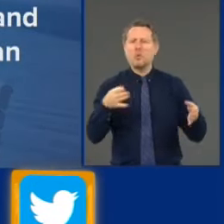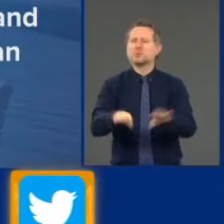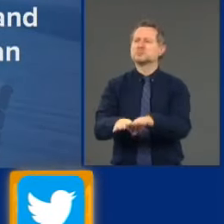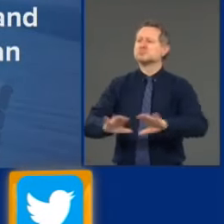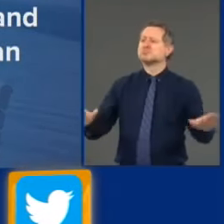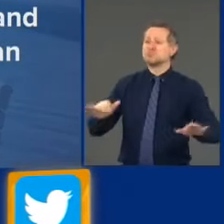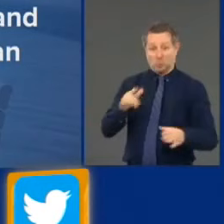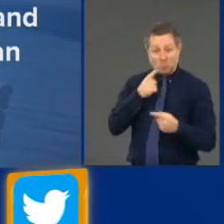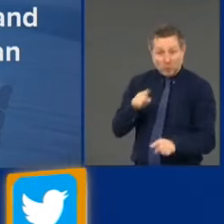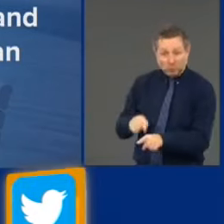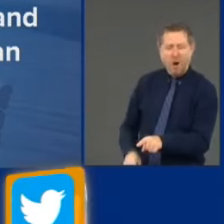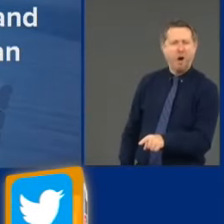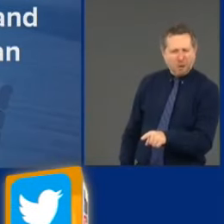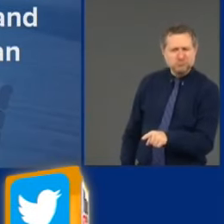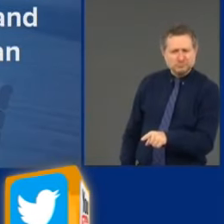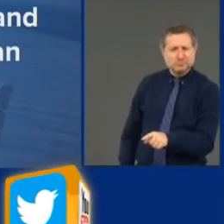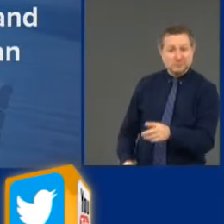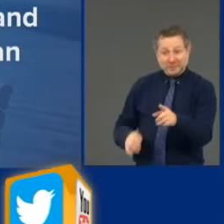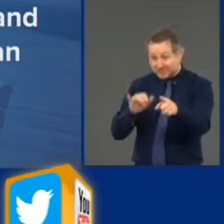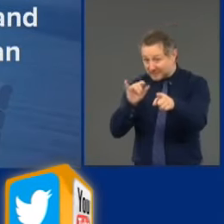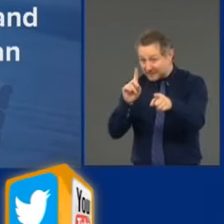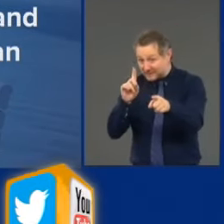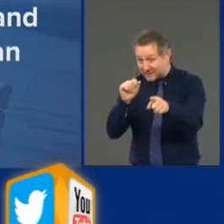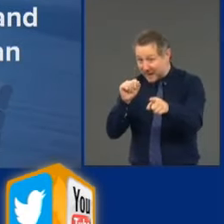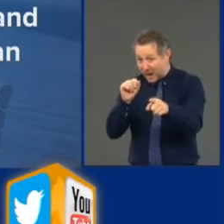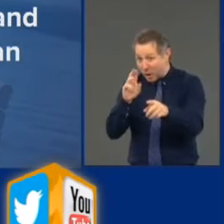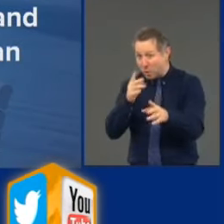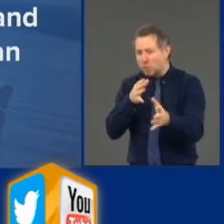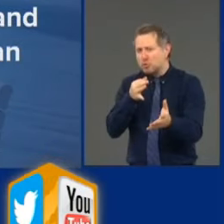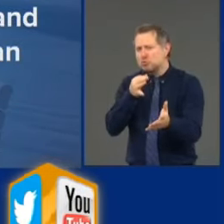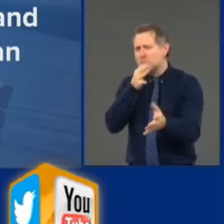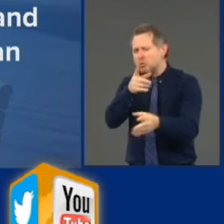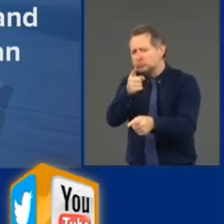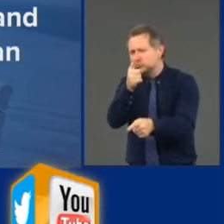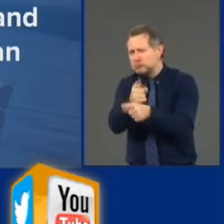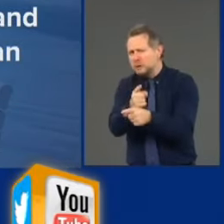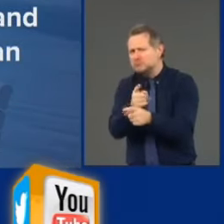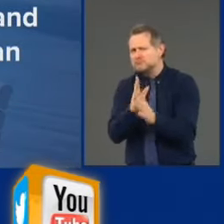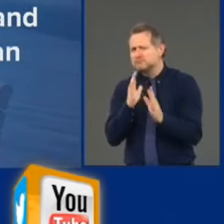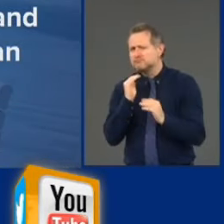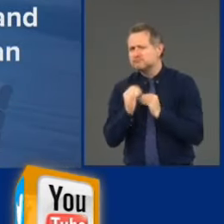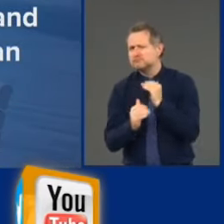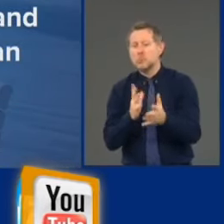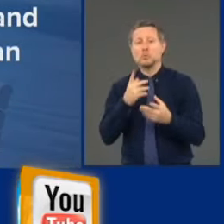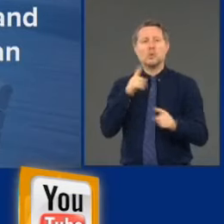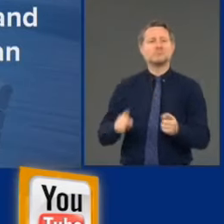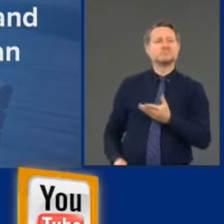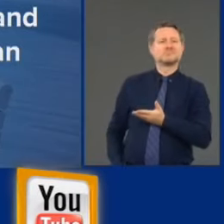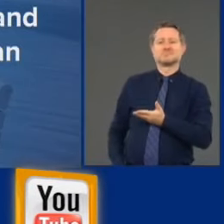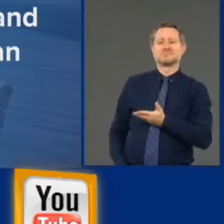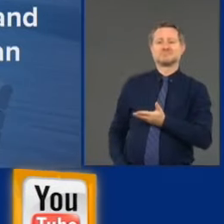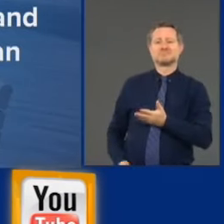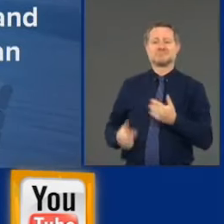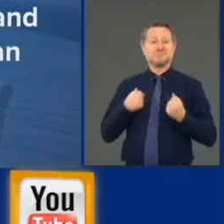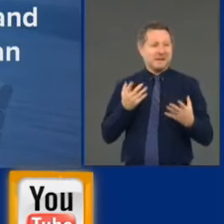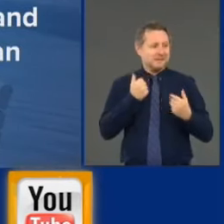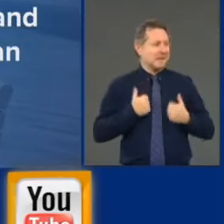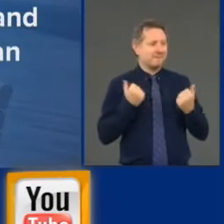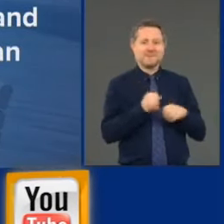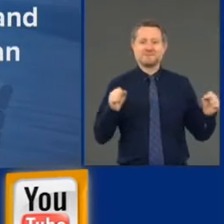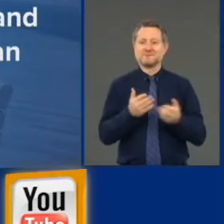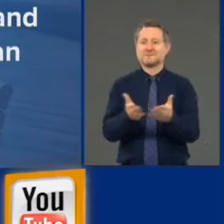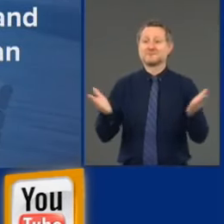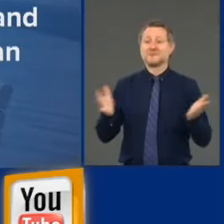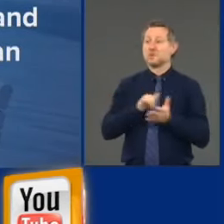worked. We've saved many, many lives. And you look at the curve in New York versus the rest of the